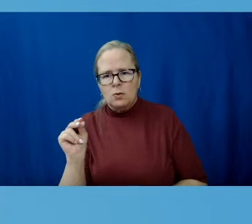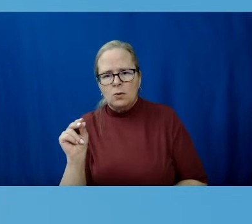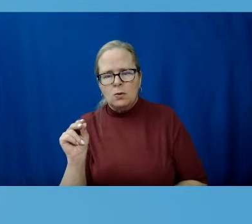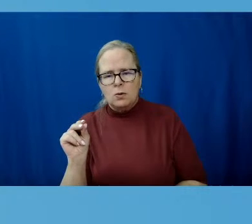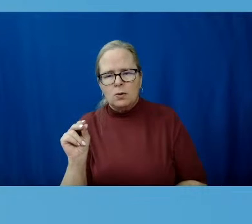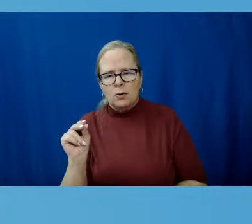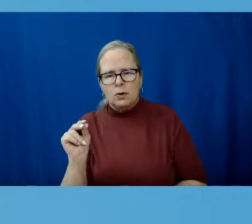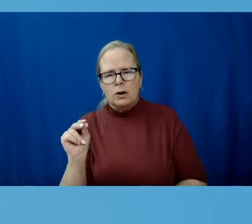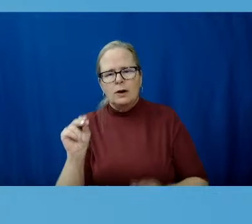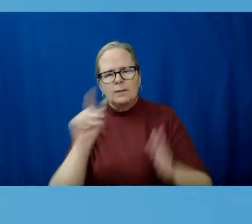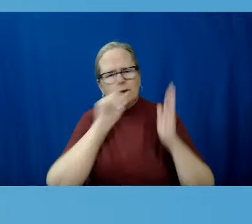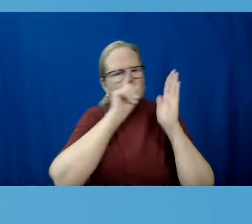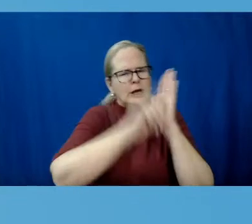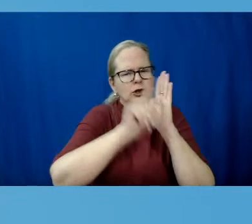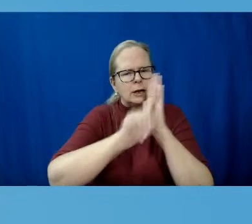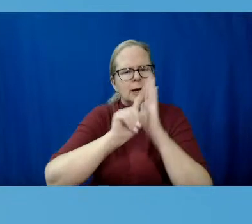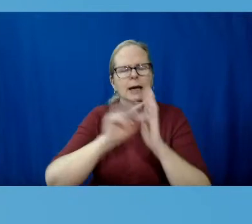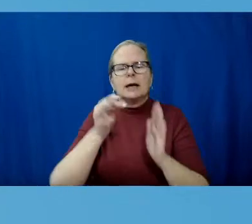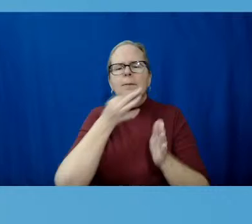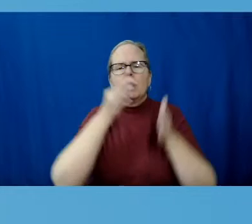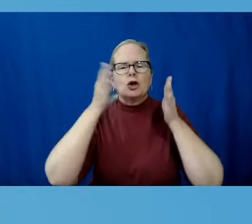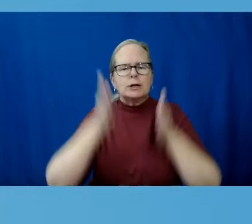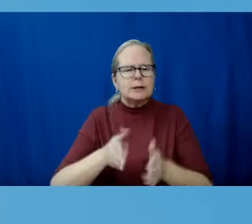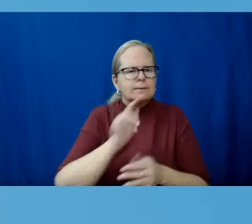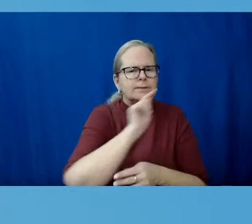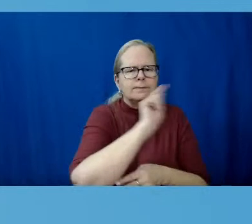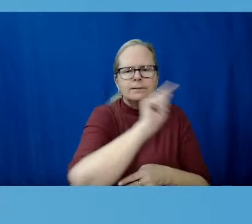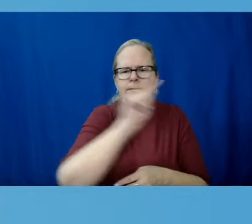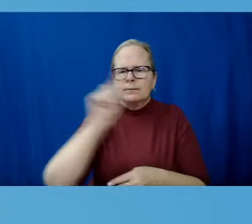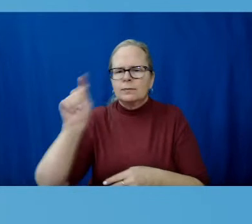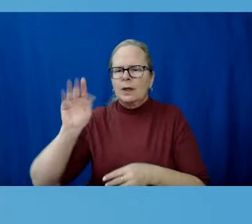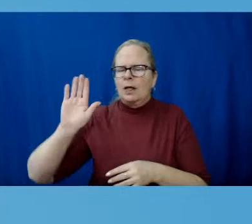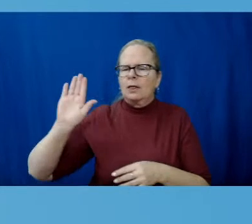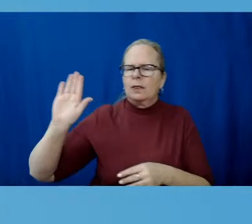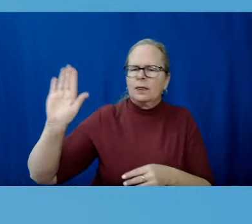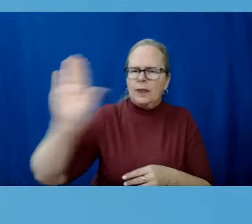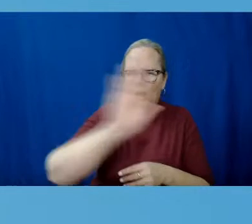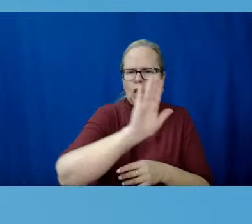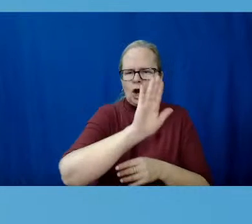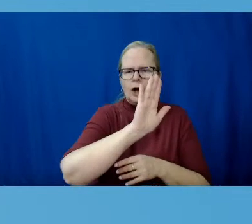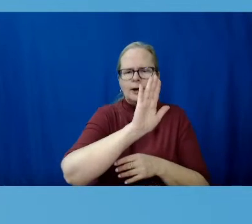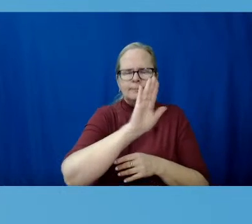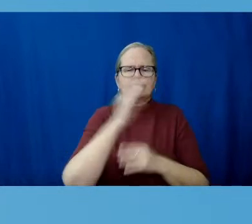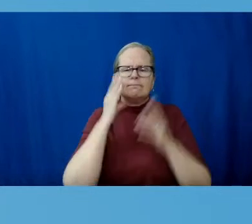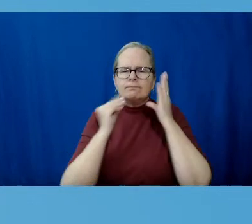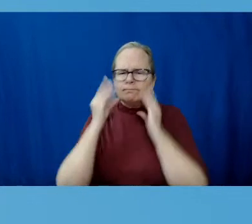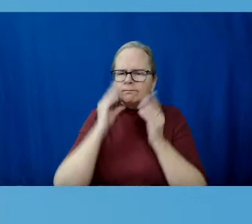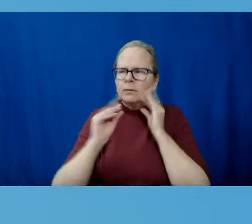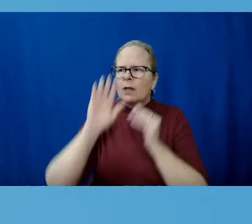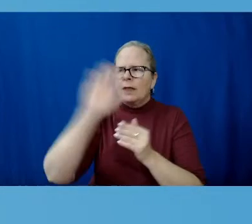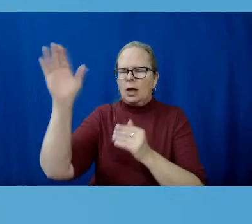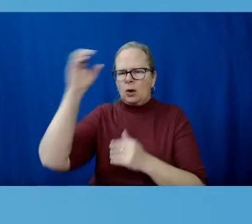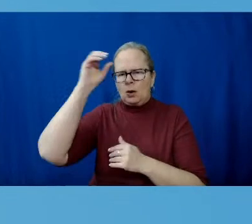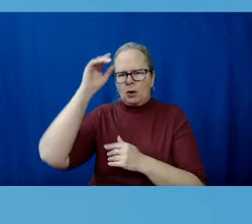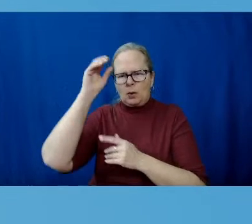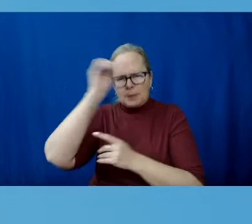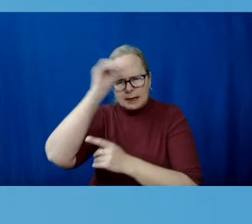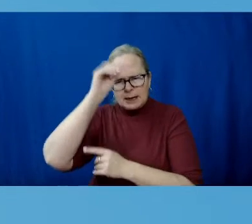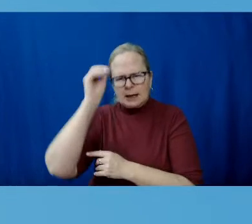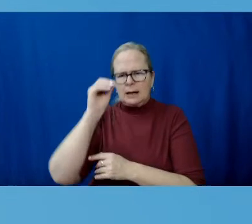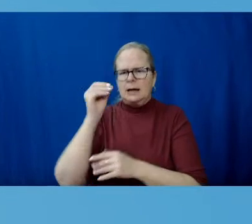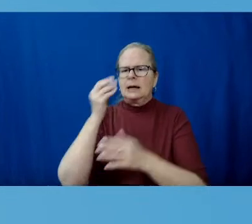have participated in these panels. And if the experts are advising medical masks, but you're vulnerable